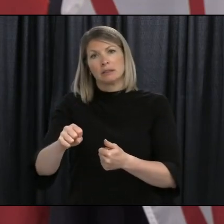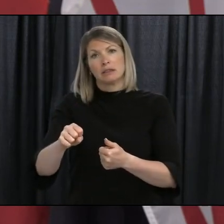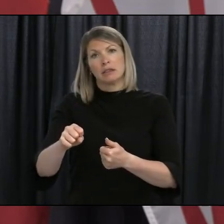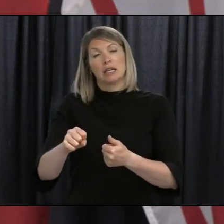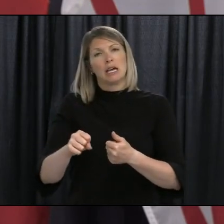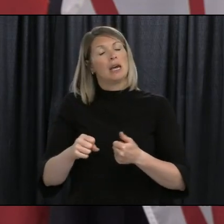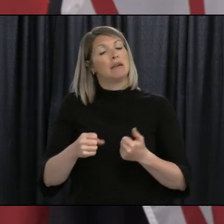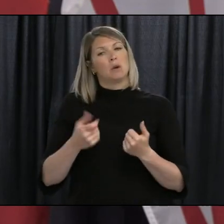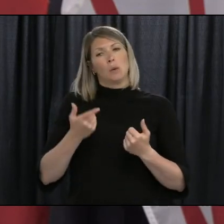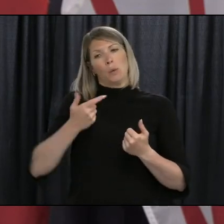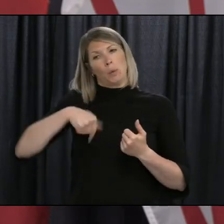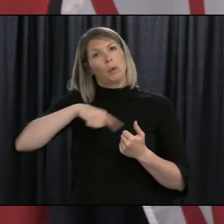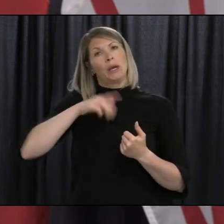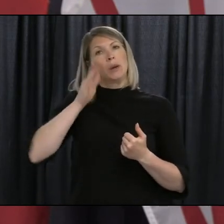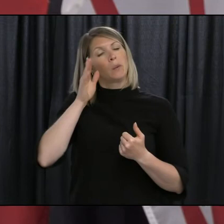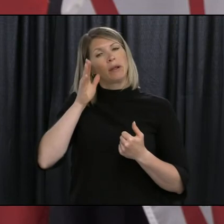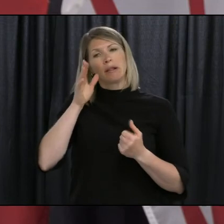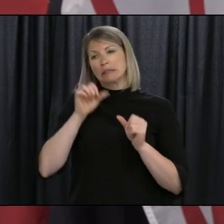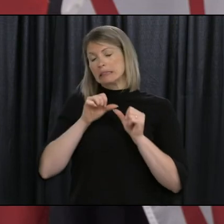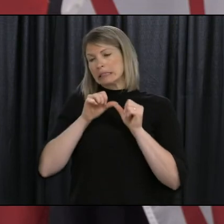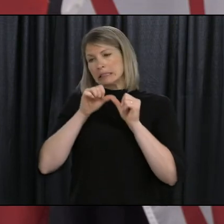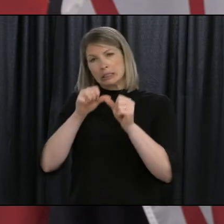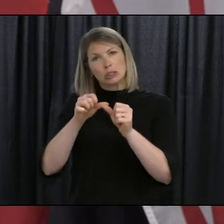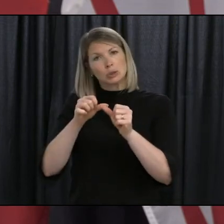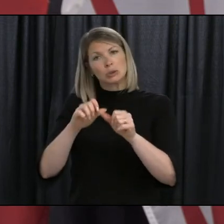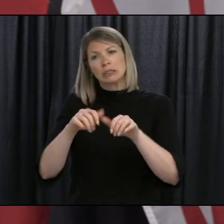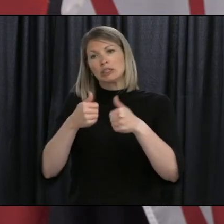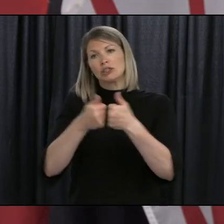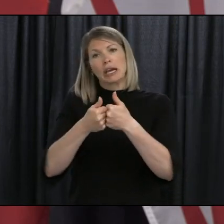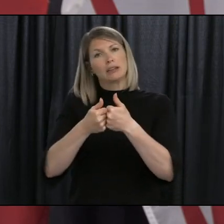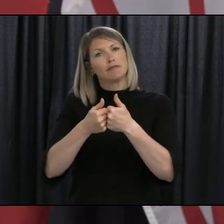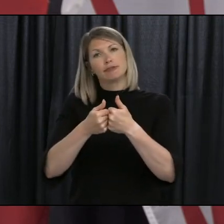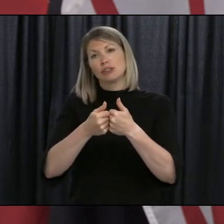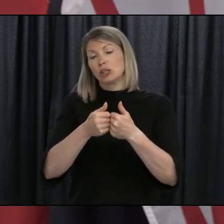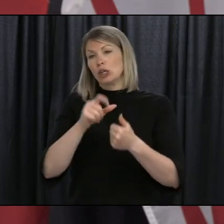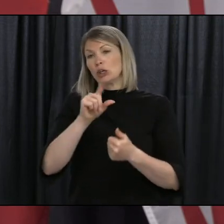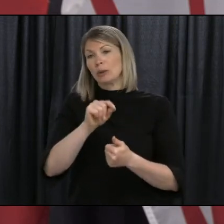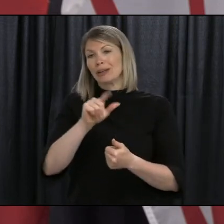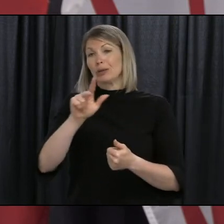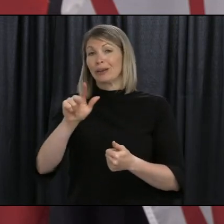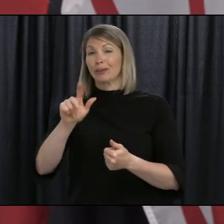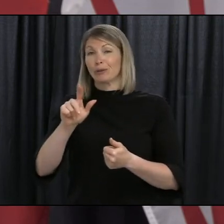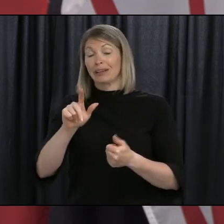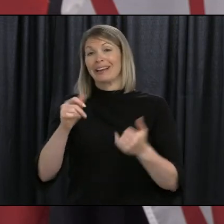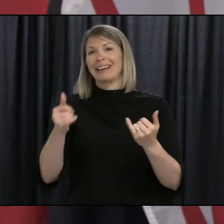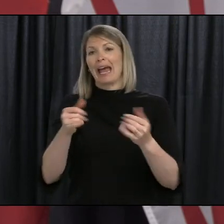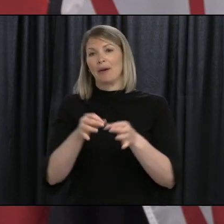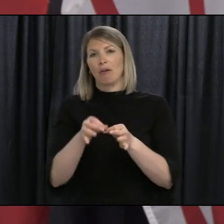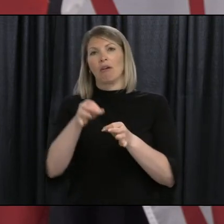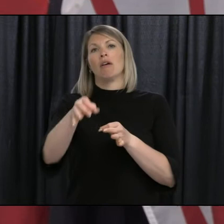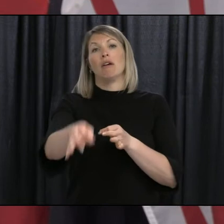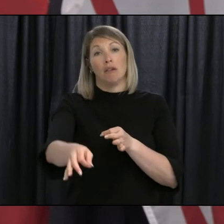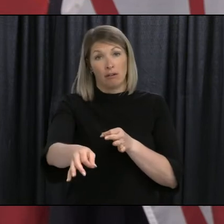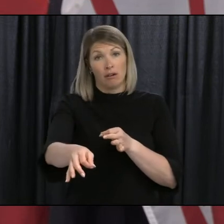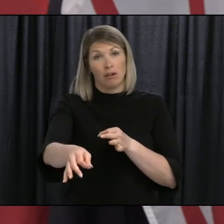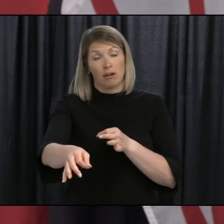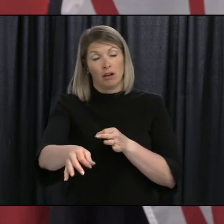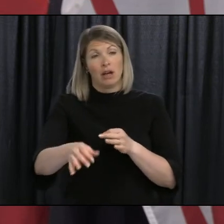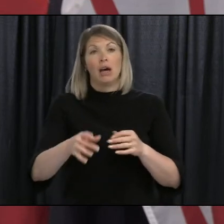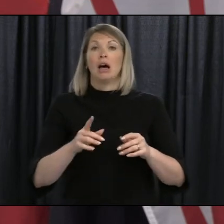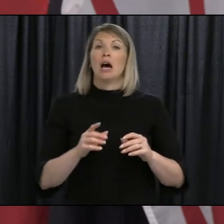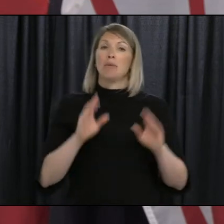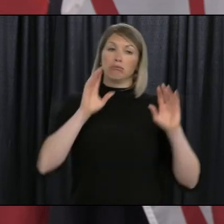to surplus and completely eliminated the deficit. But through the work of our Premier and our Cabinet and our caucus,